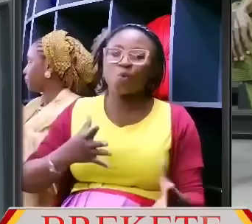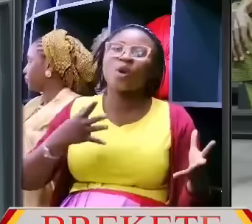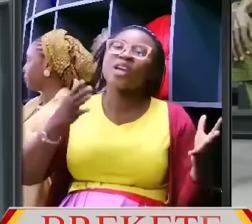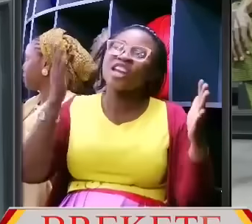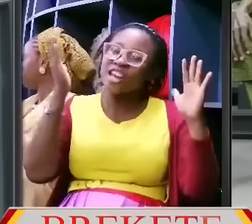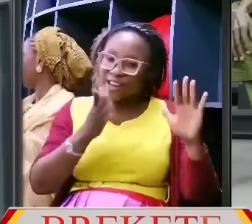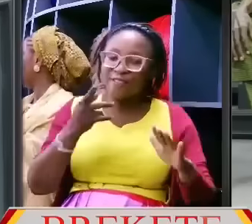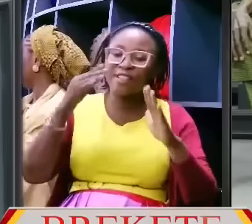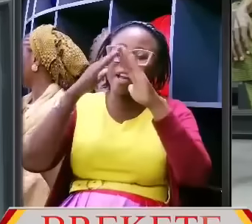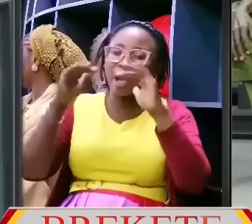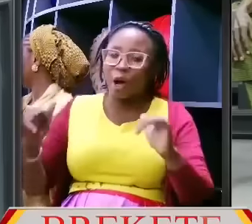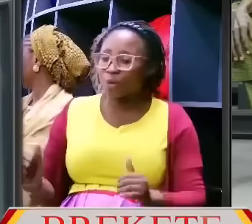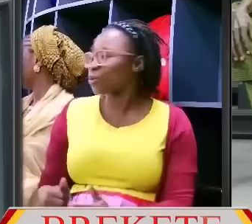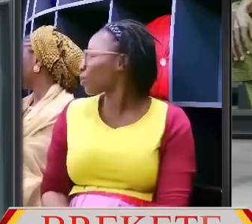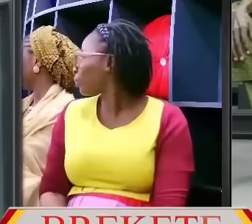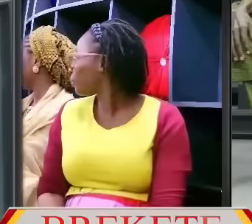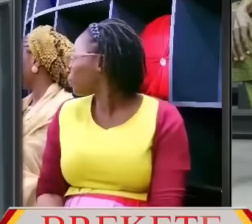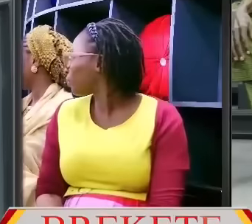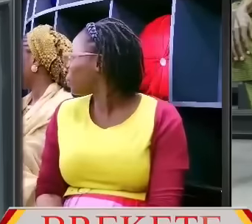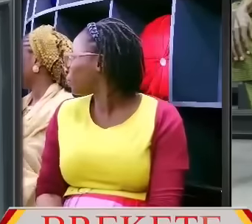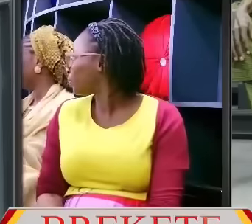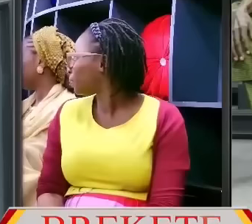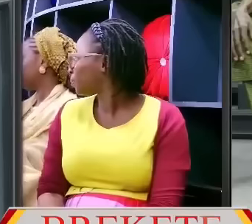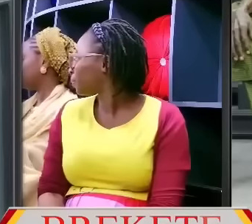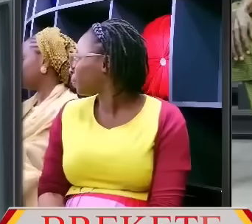Oh! Oh!